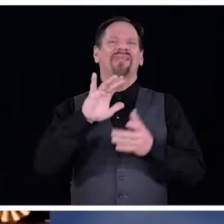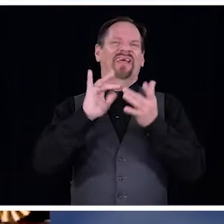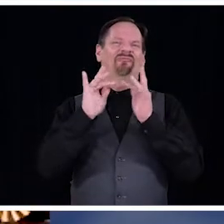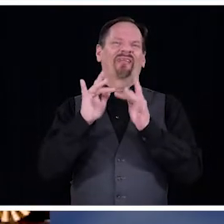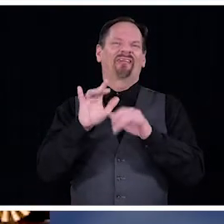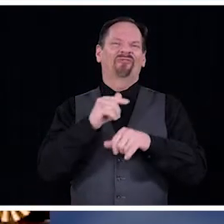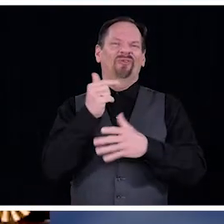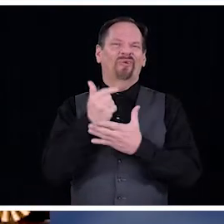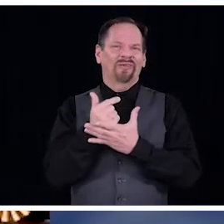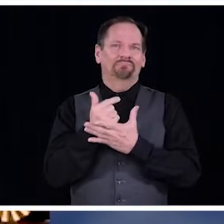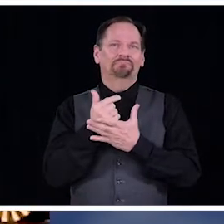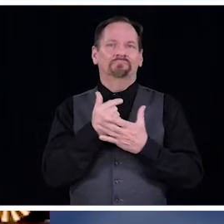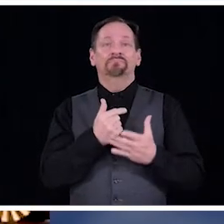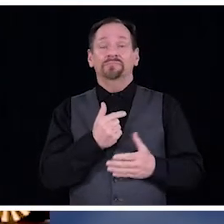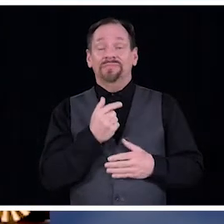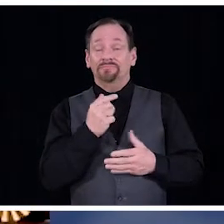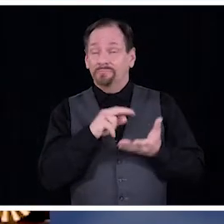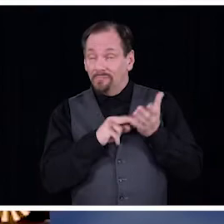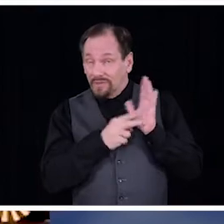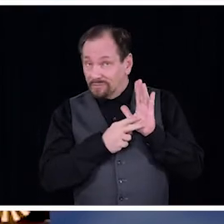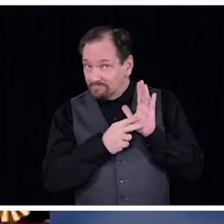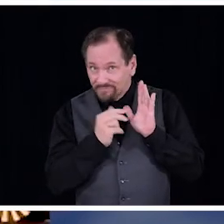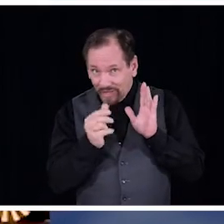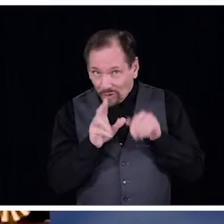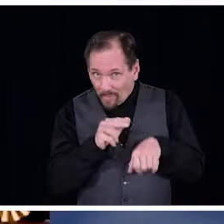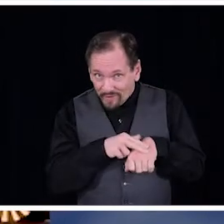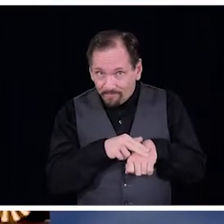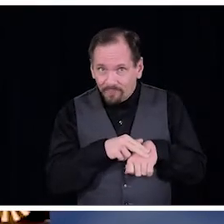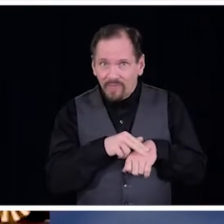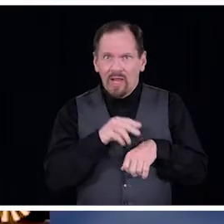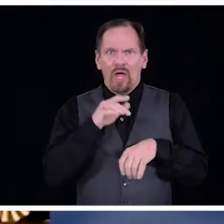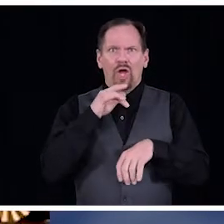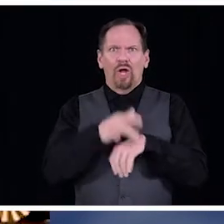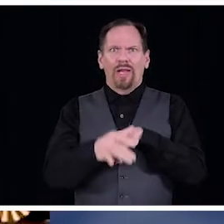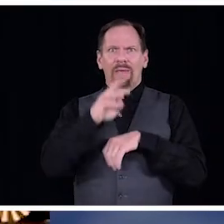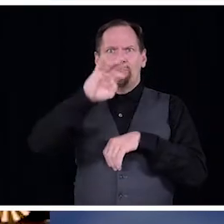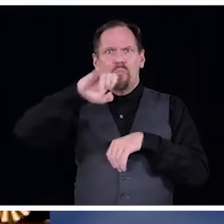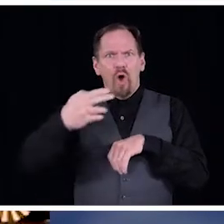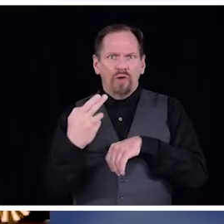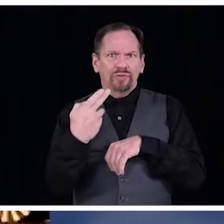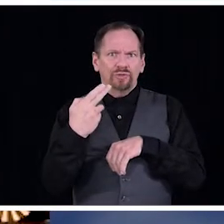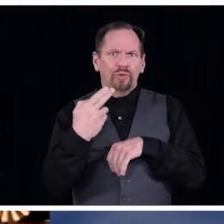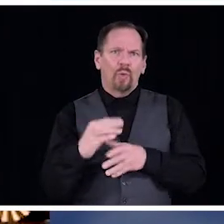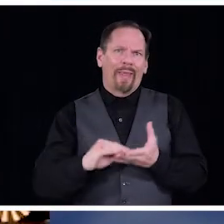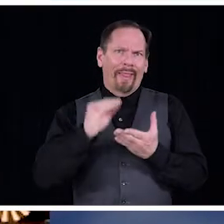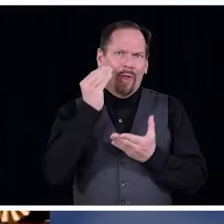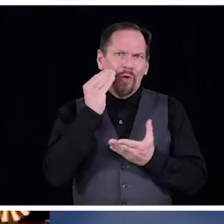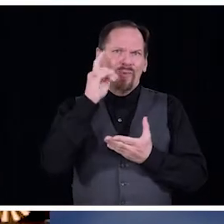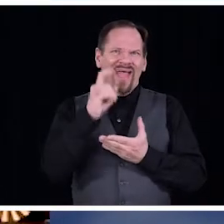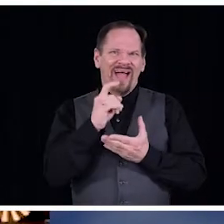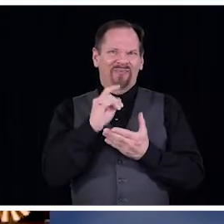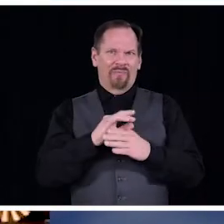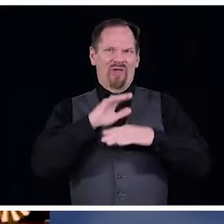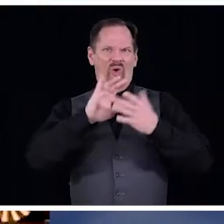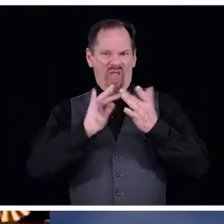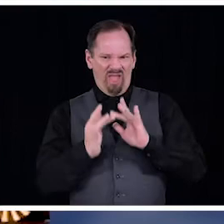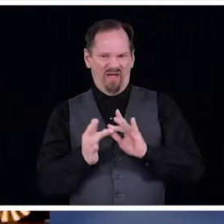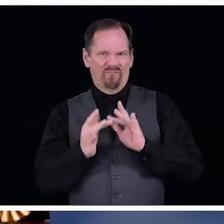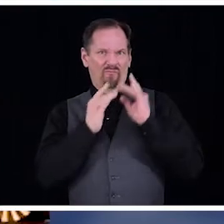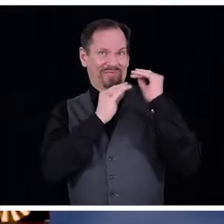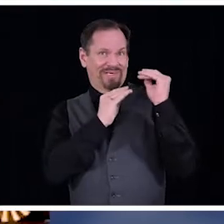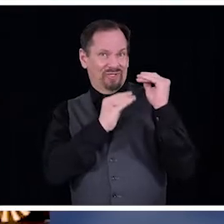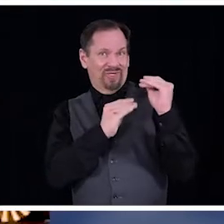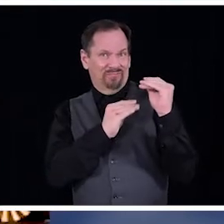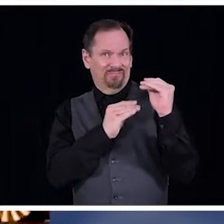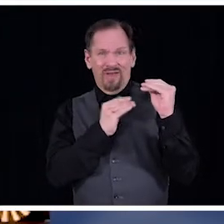that. In early March, we learned that we would need to move online for the instruction of our students and off campus for